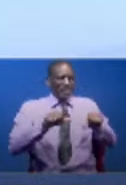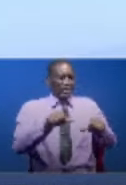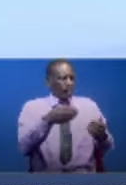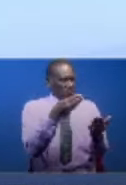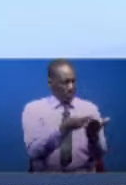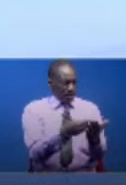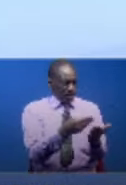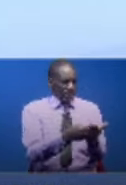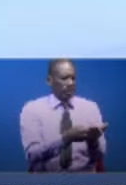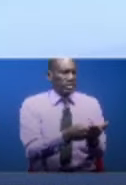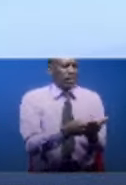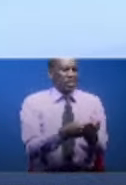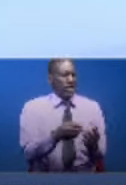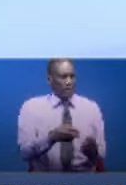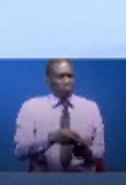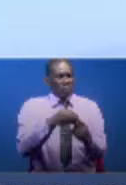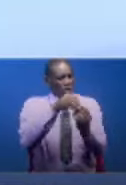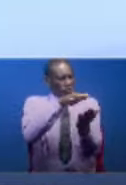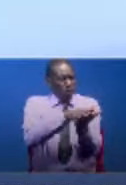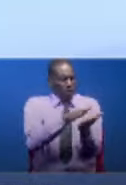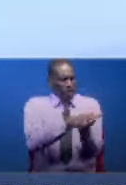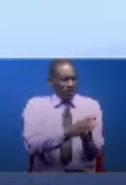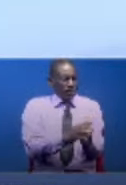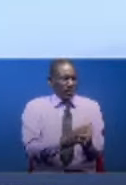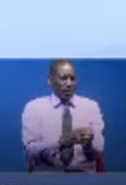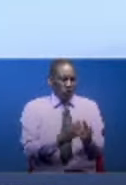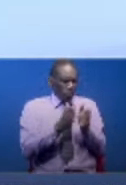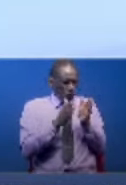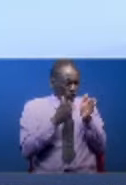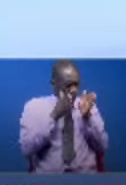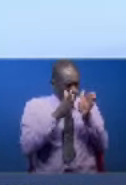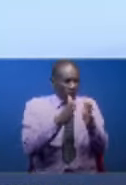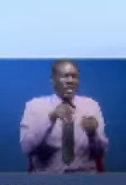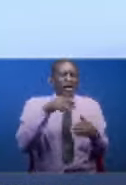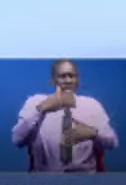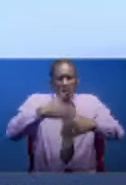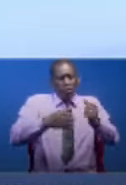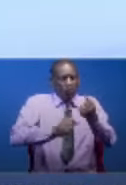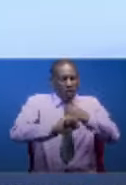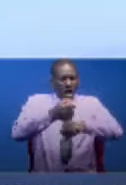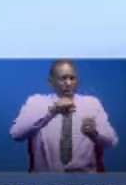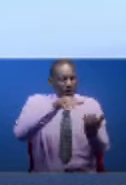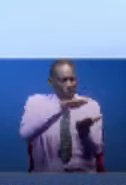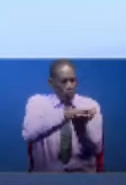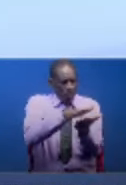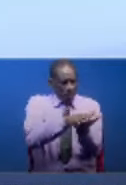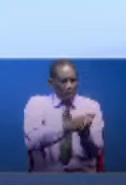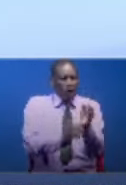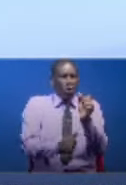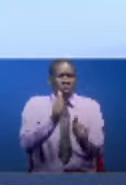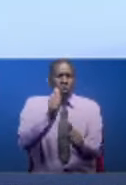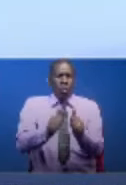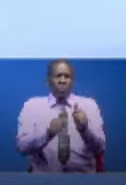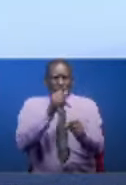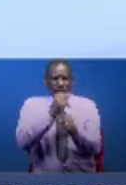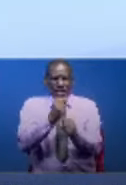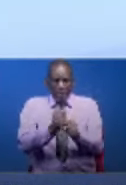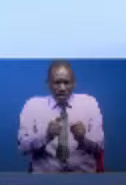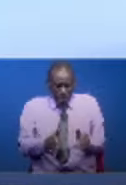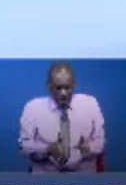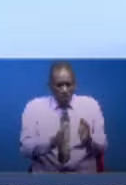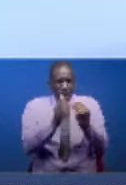finance, especially from a banking perspective, relates to the activities of the bank, which are done in a manner